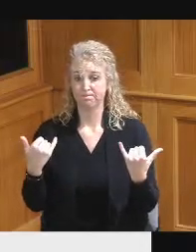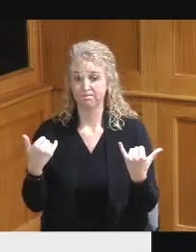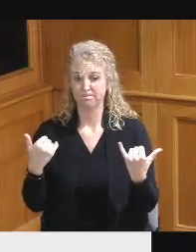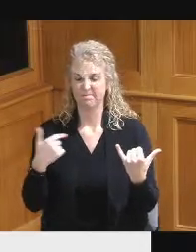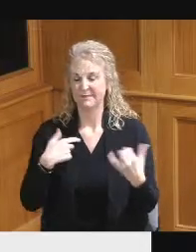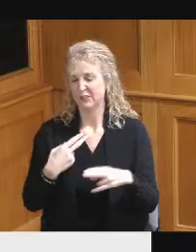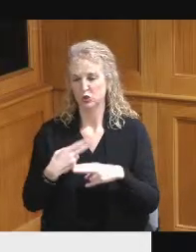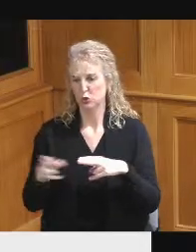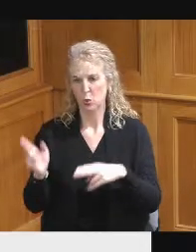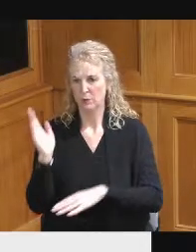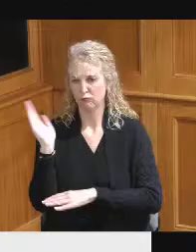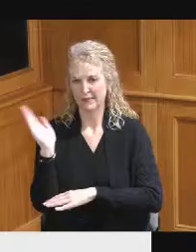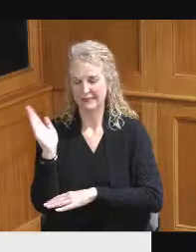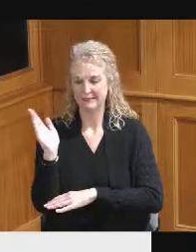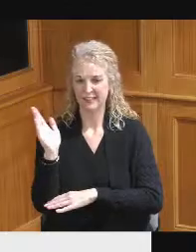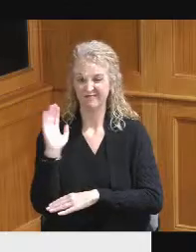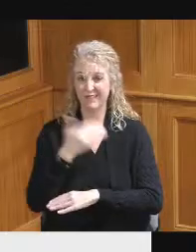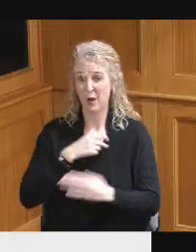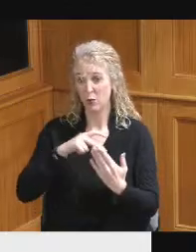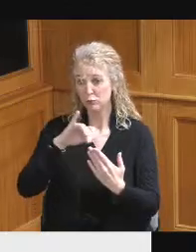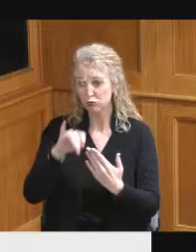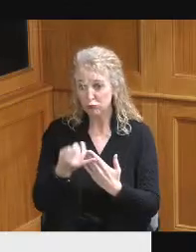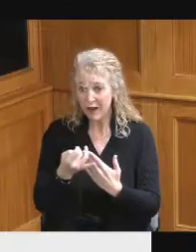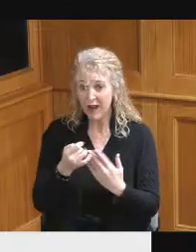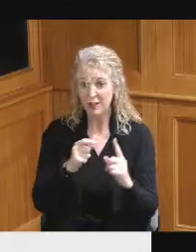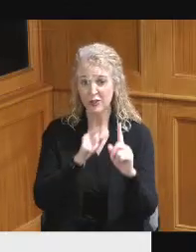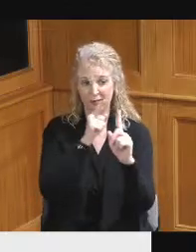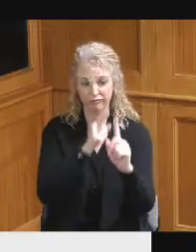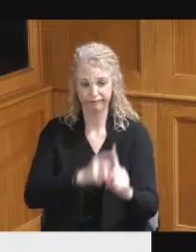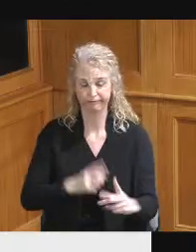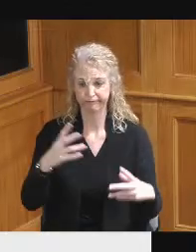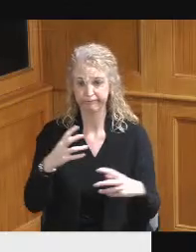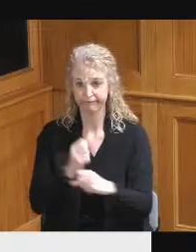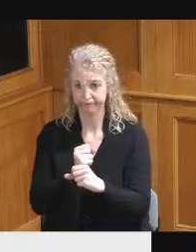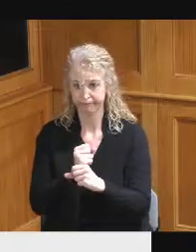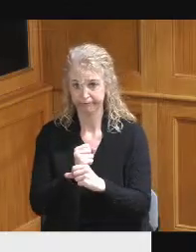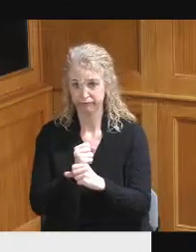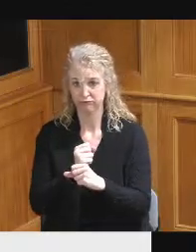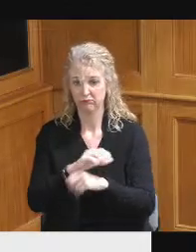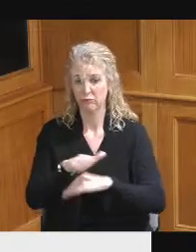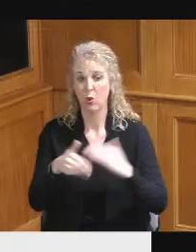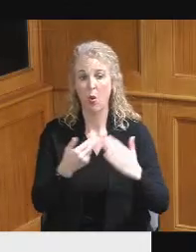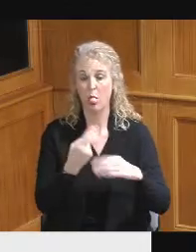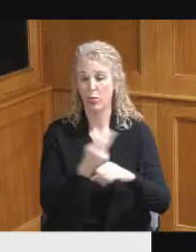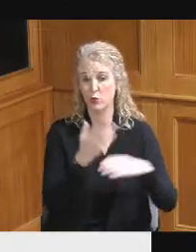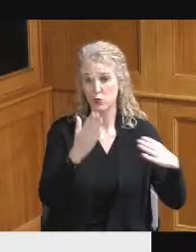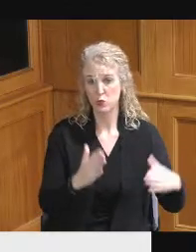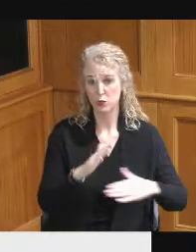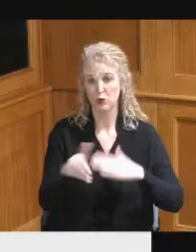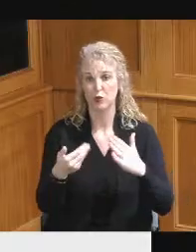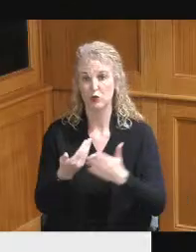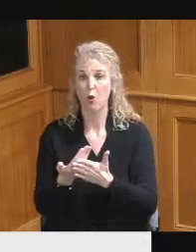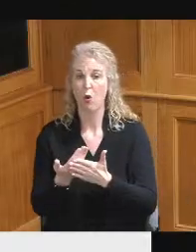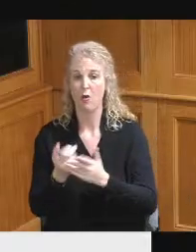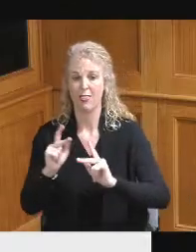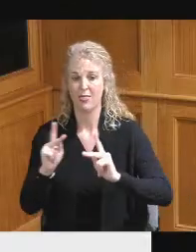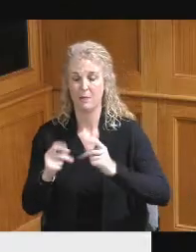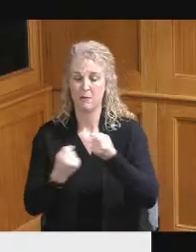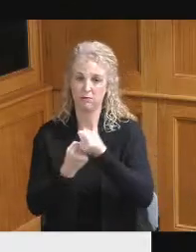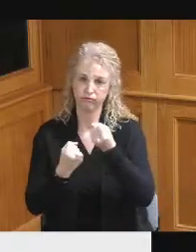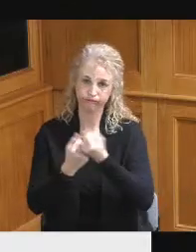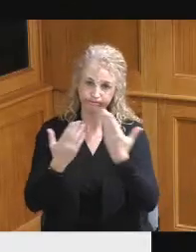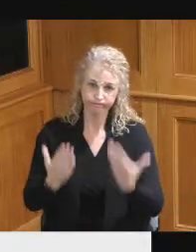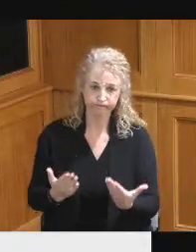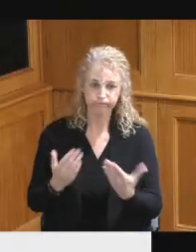briefing is summarize the project, and in particular describe the users and the stakeholders that this was designed for and